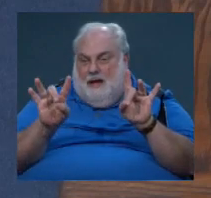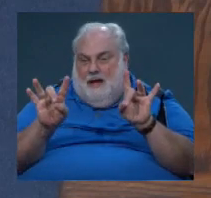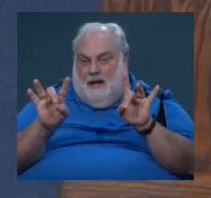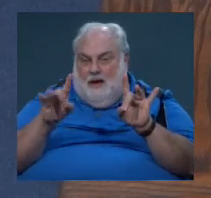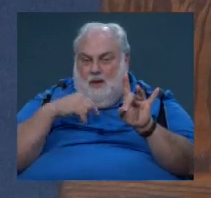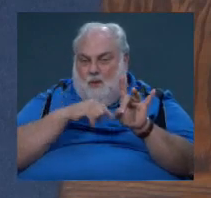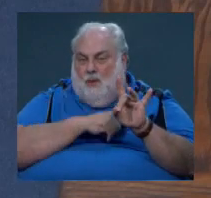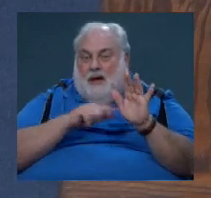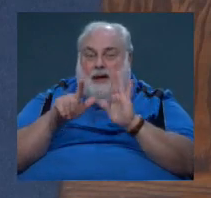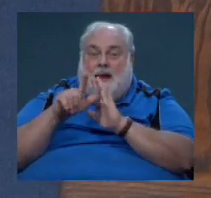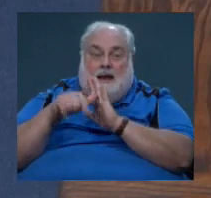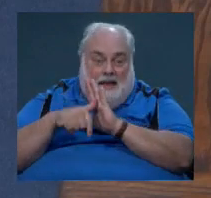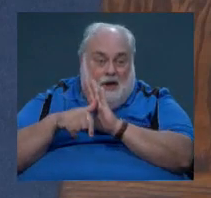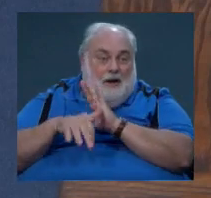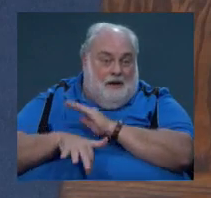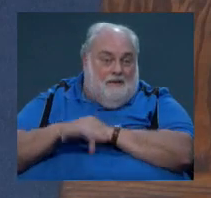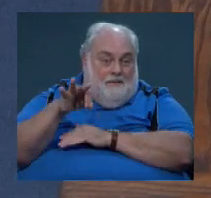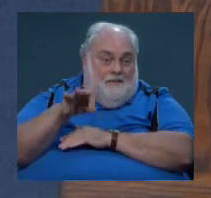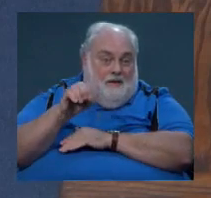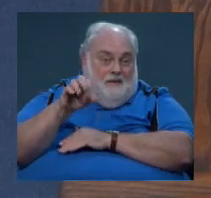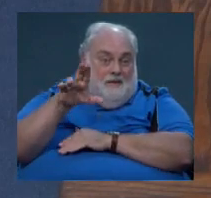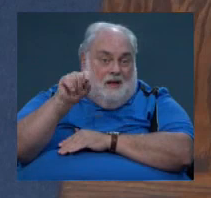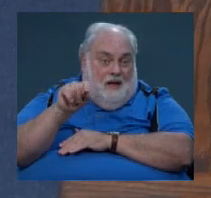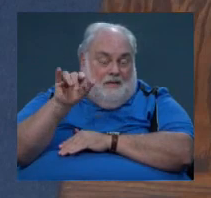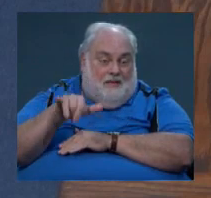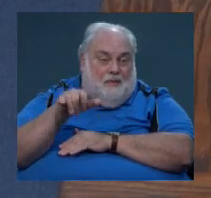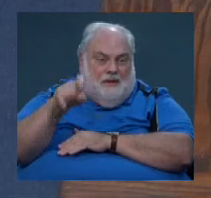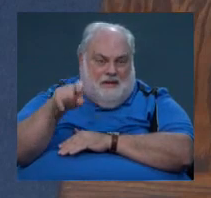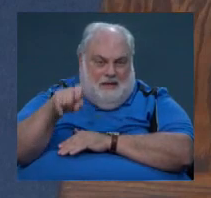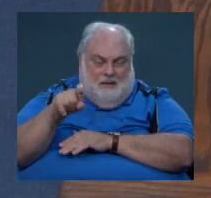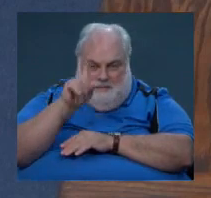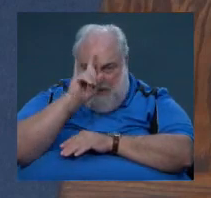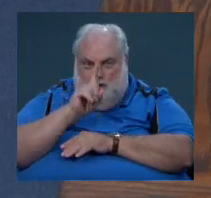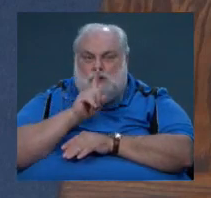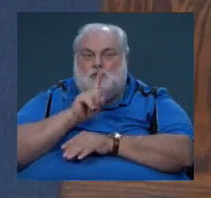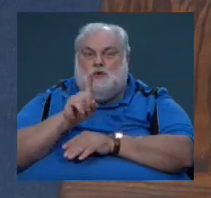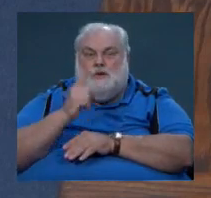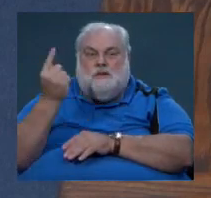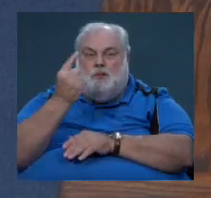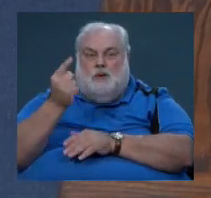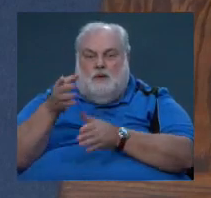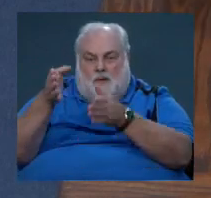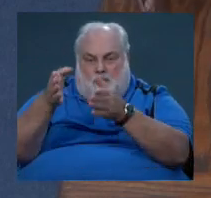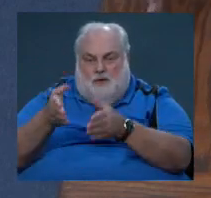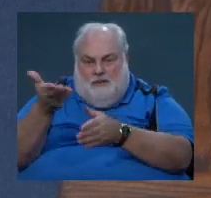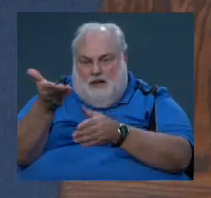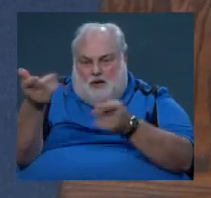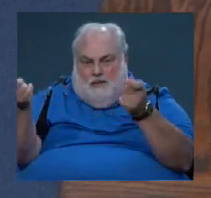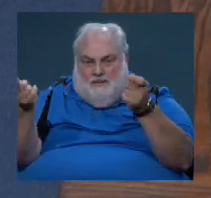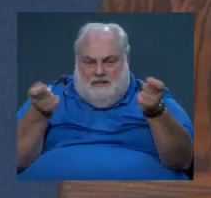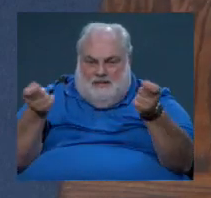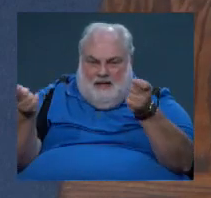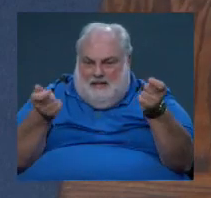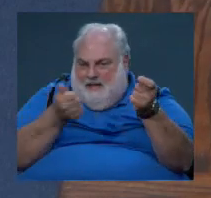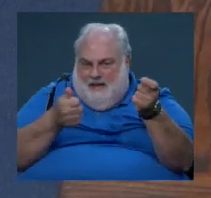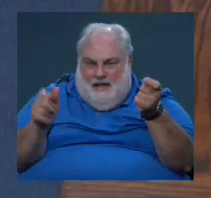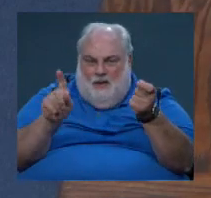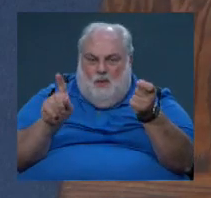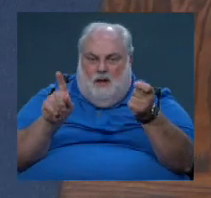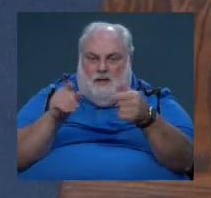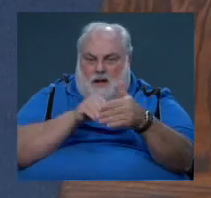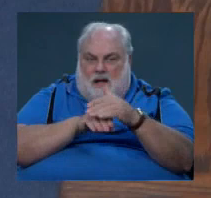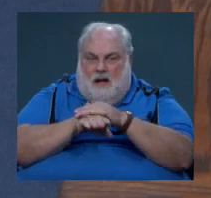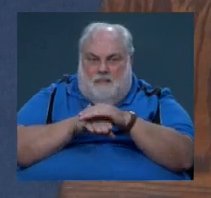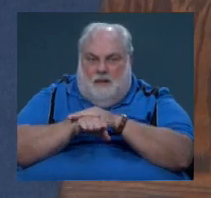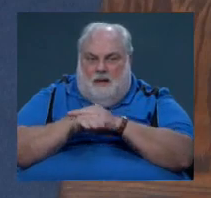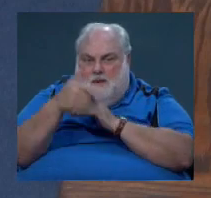we later discovered that we needed to make sure that someone was there to facilitate anybody coming in.